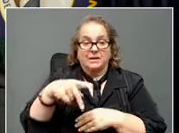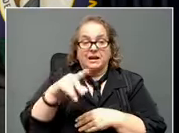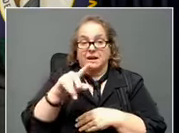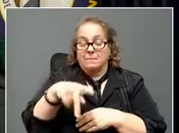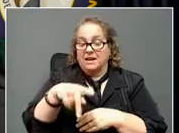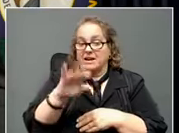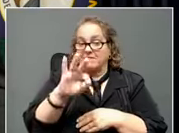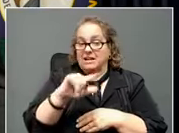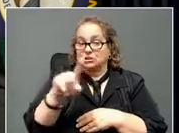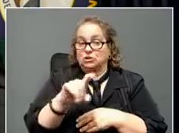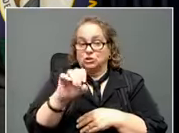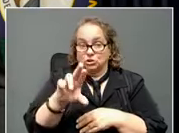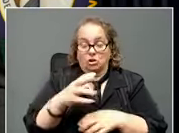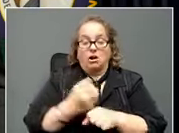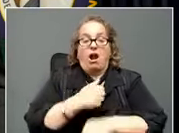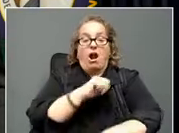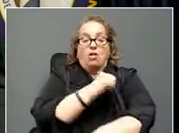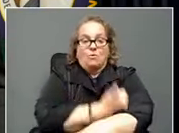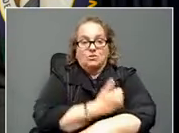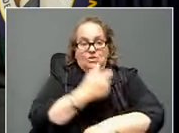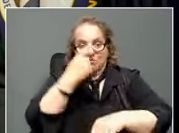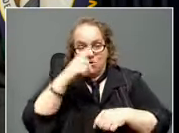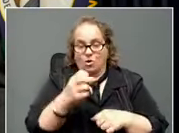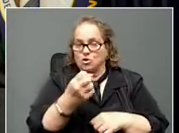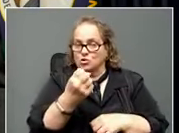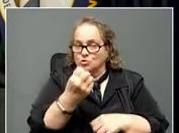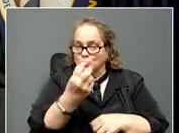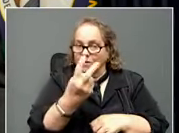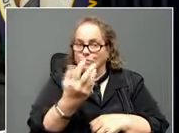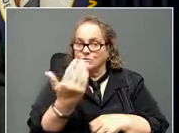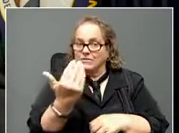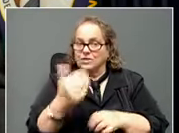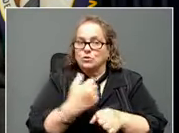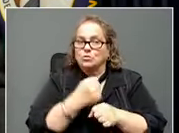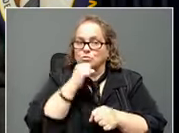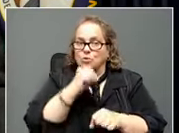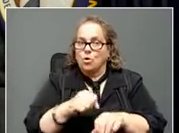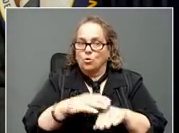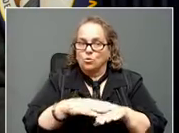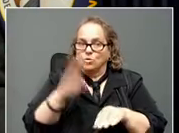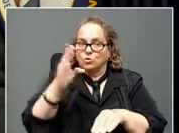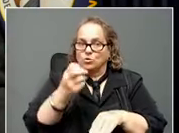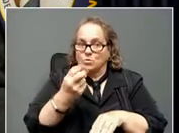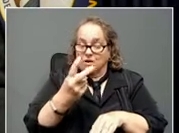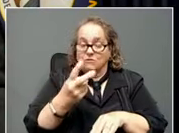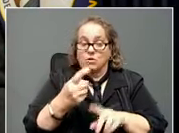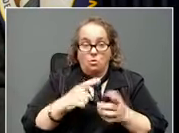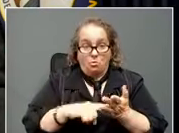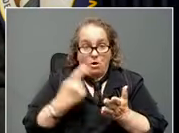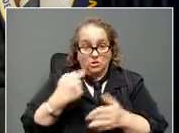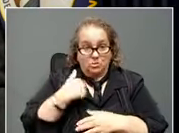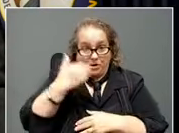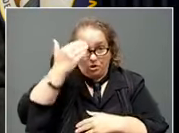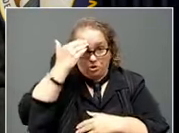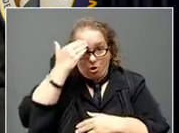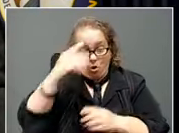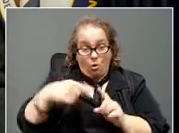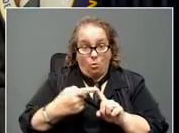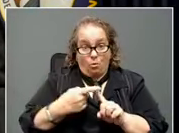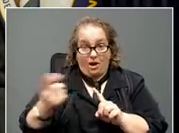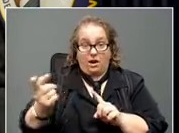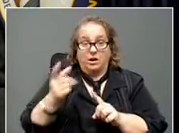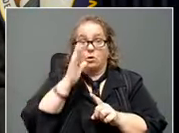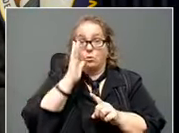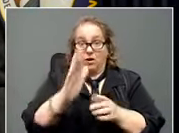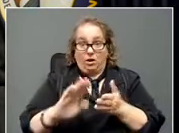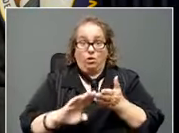for COVID vaccines for 12 to 15-year-olds. Once we know when that is going to occur, we